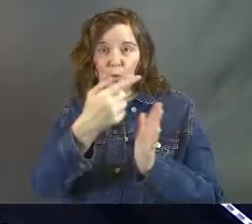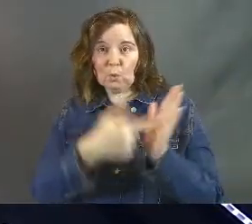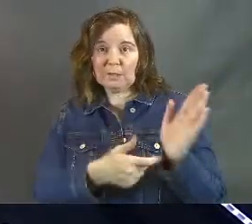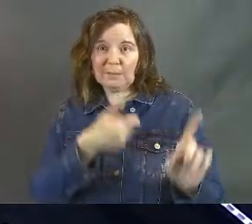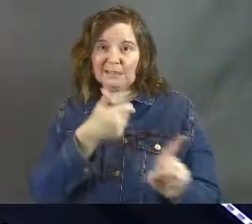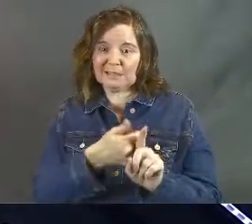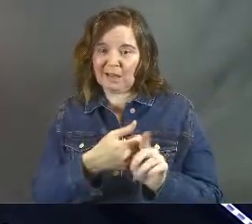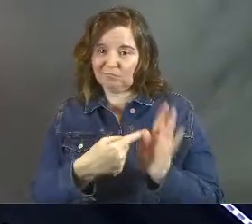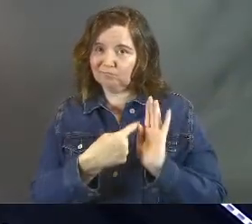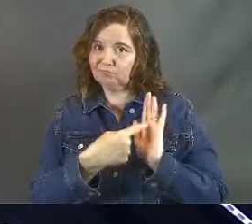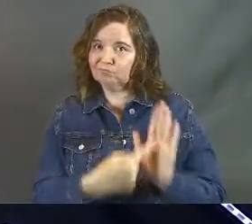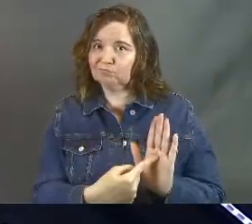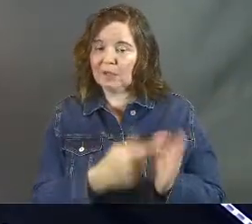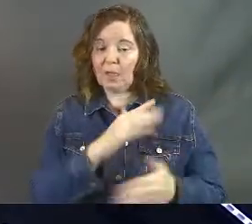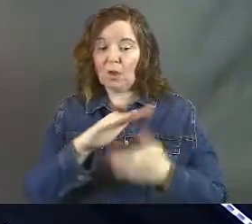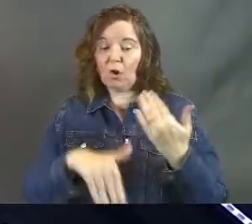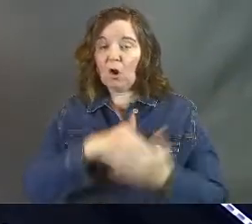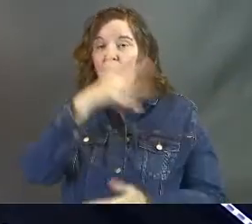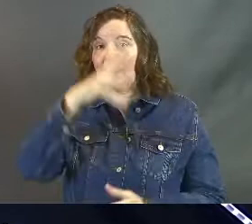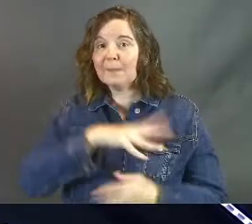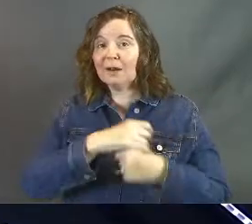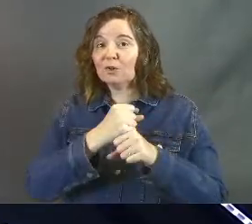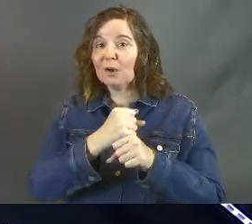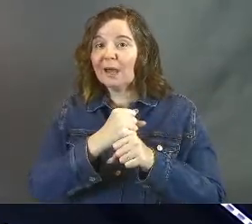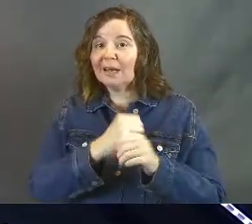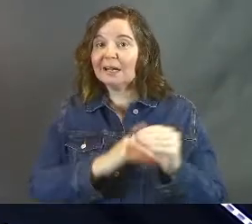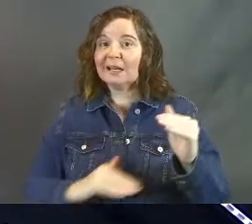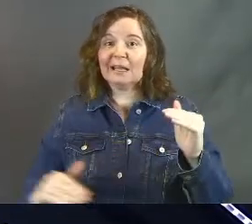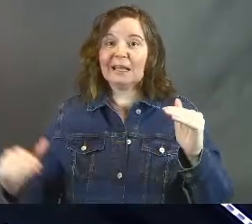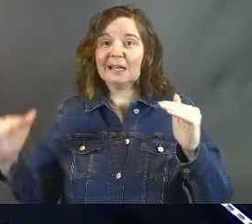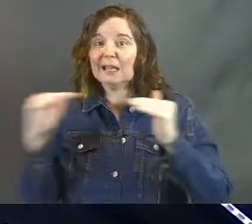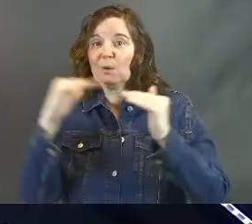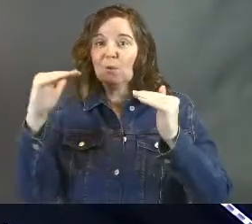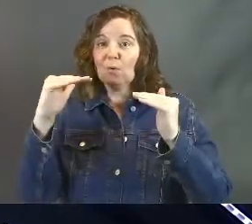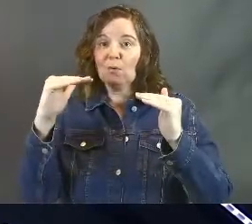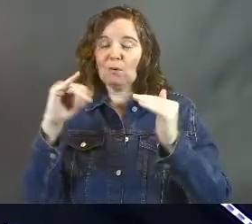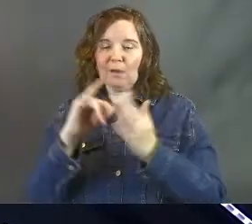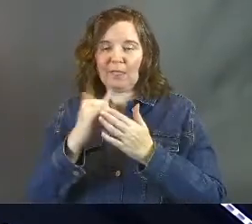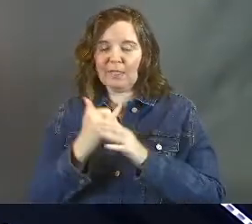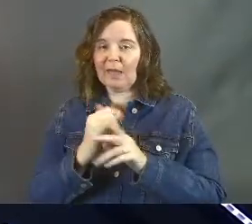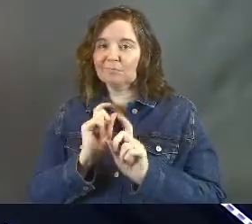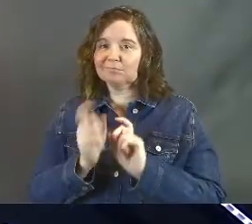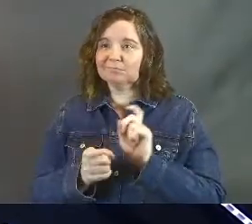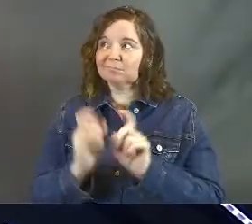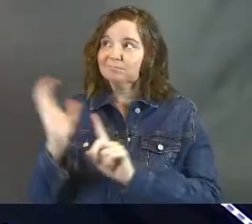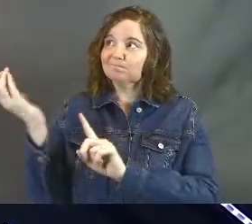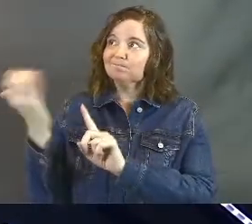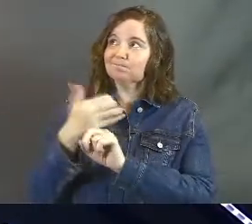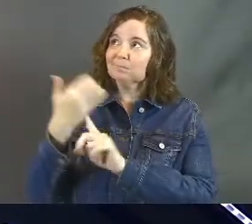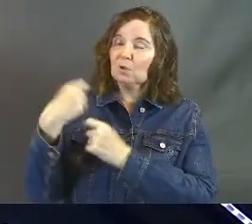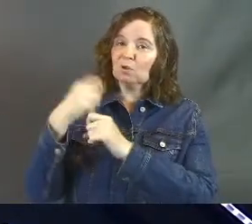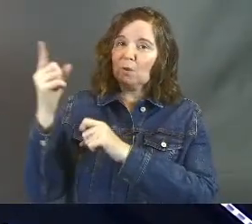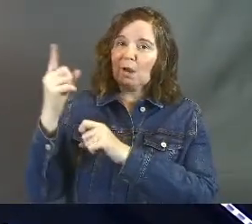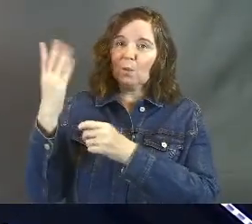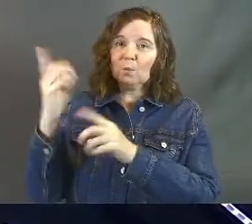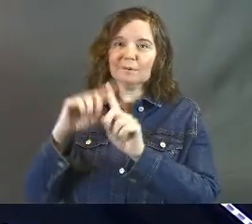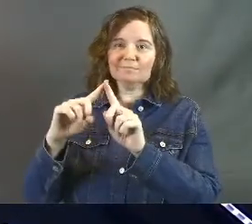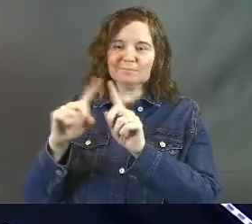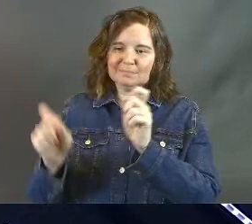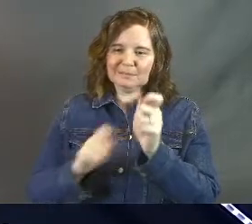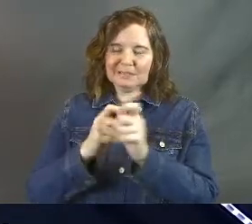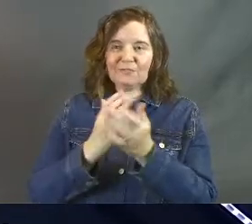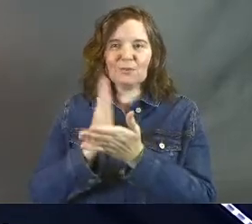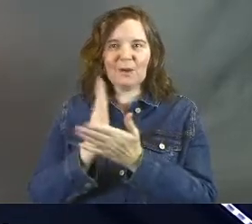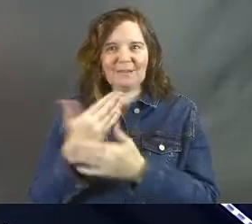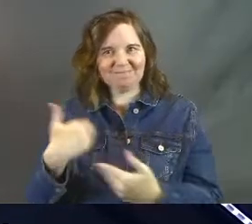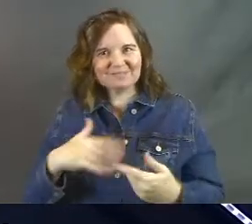self-evident, that all men are created and they are endowed by their creator with certain unalienable rights. Man,